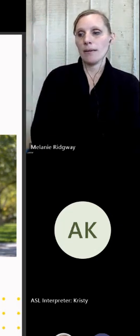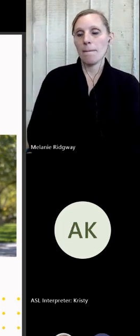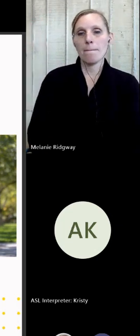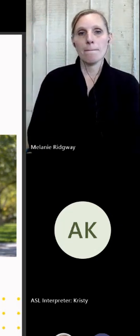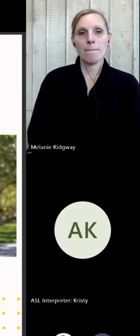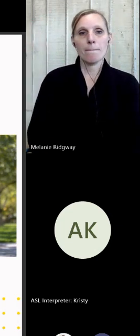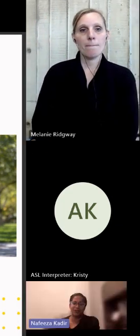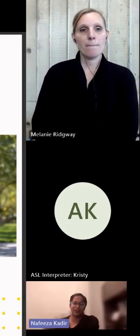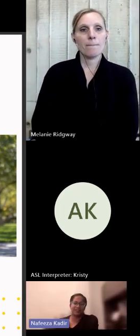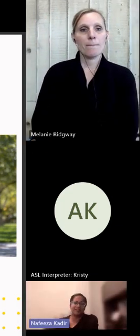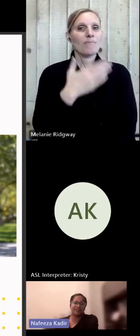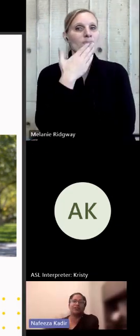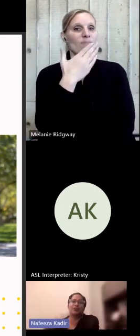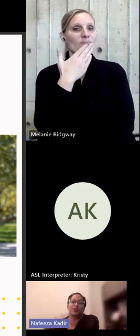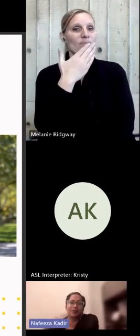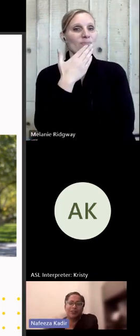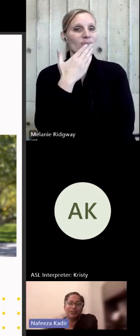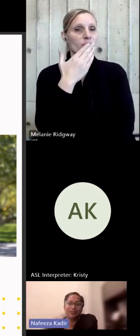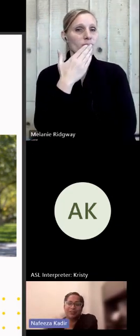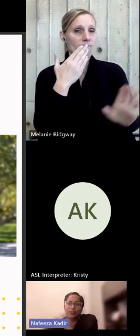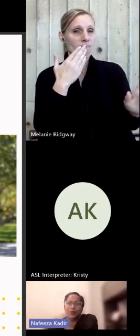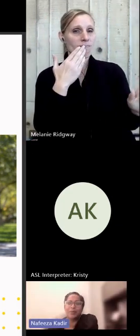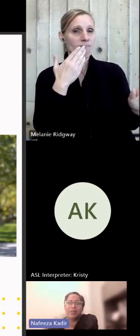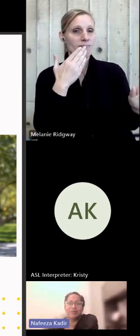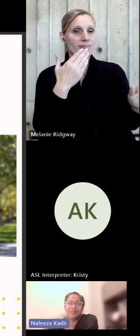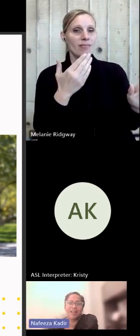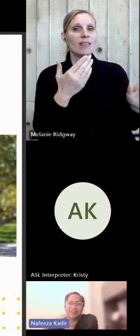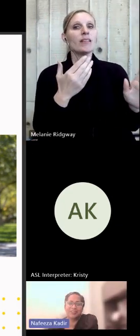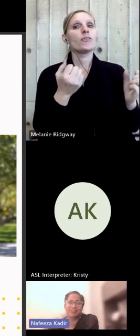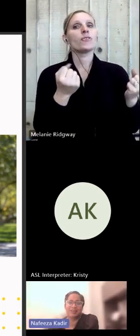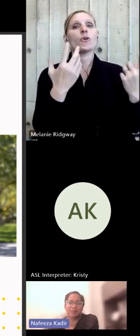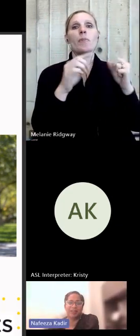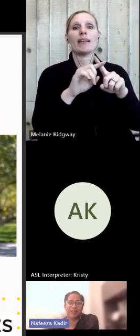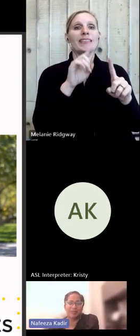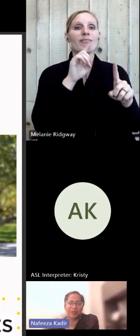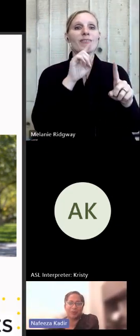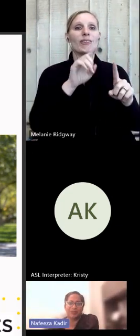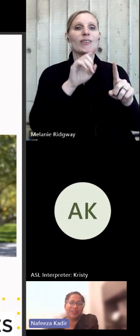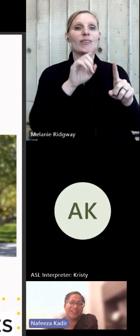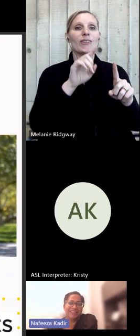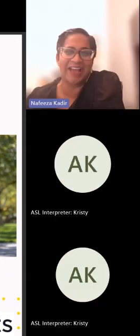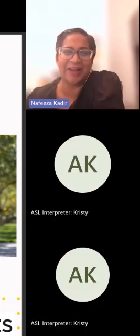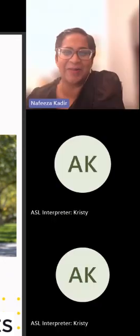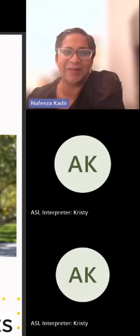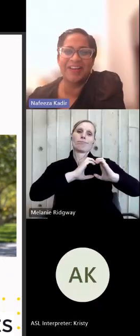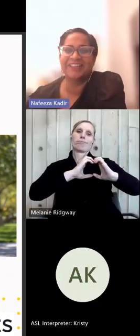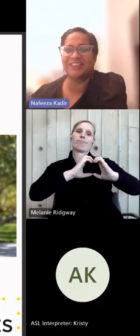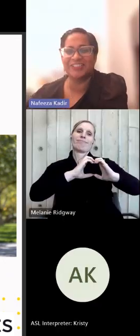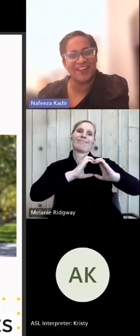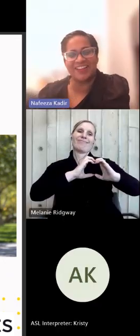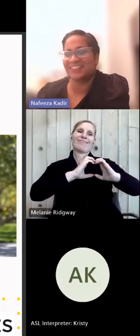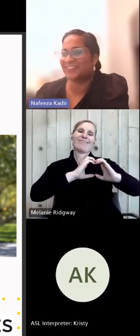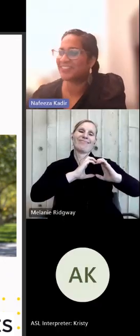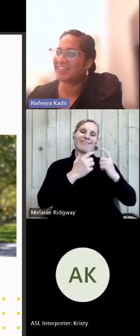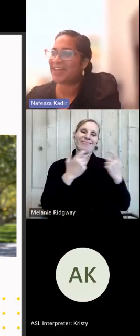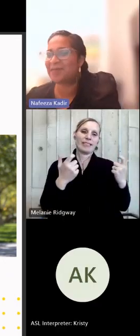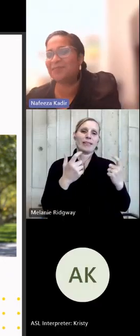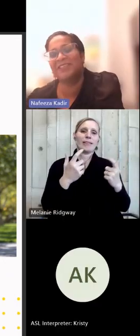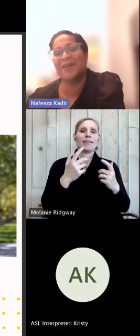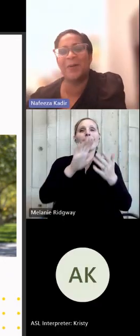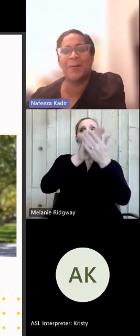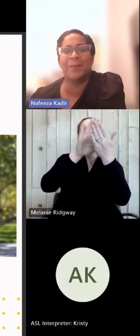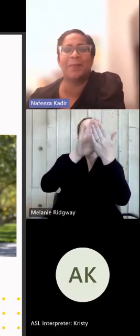Thank you, Elaine. And I hope that you can see on the screen there's so many reactions. I'm gonna add my own right now. There's hearts,